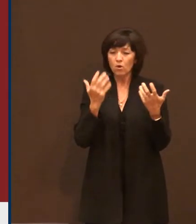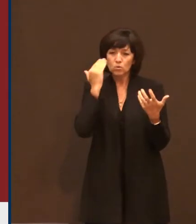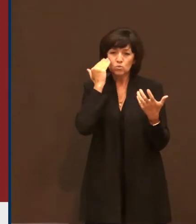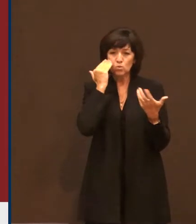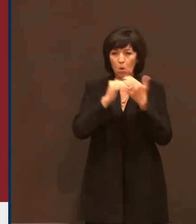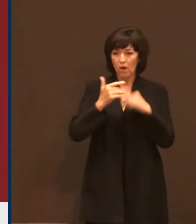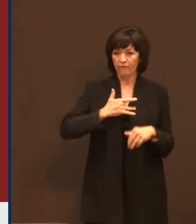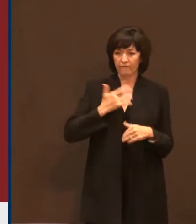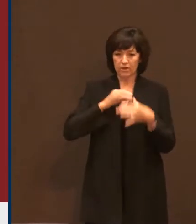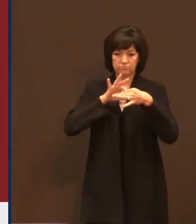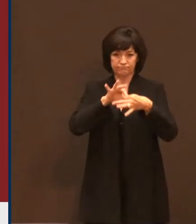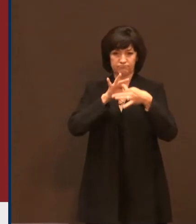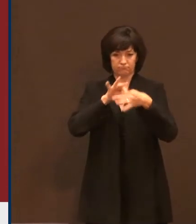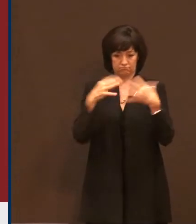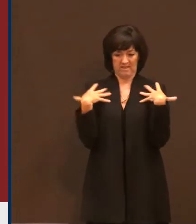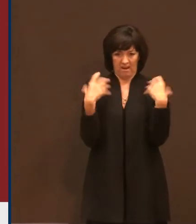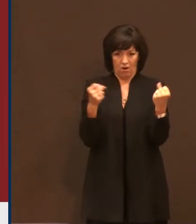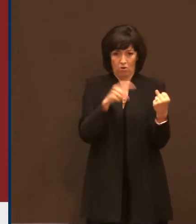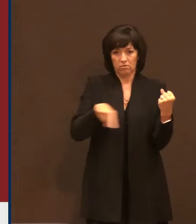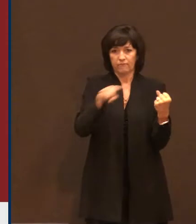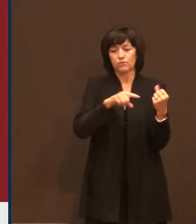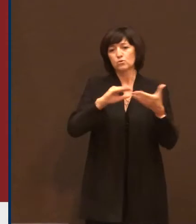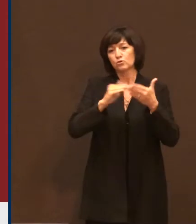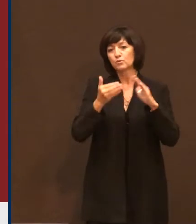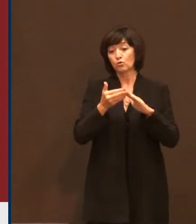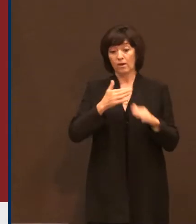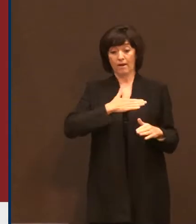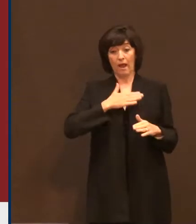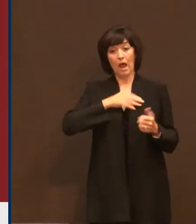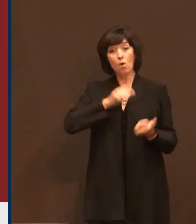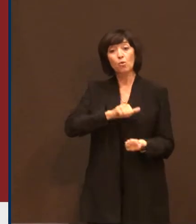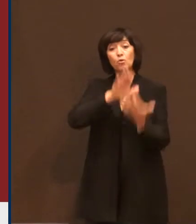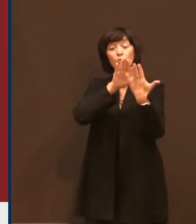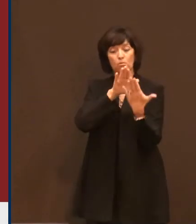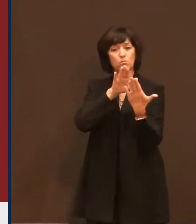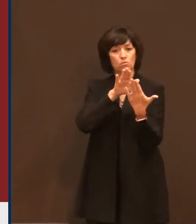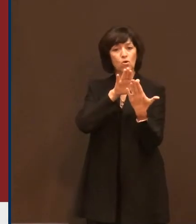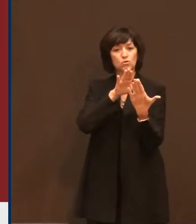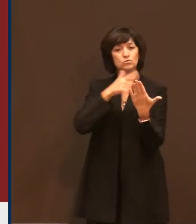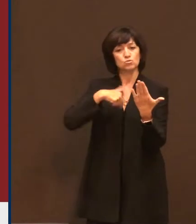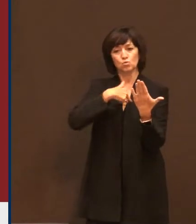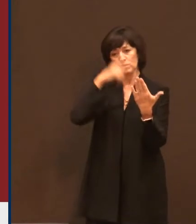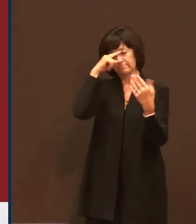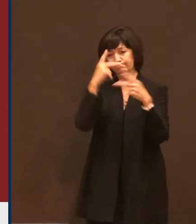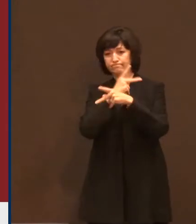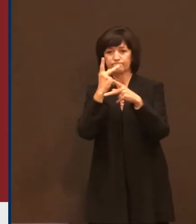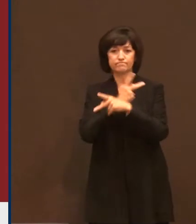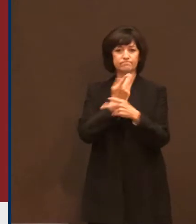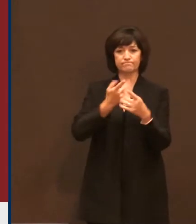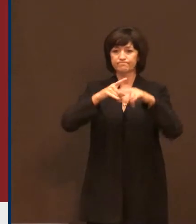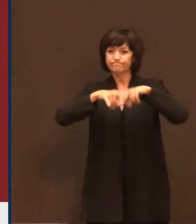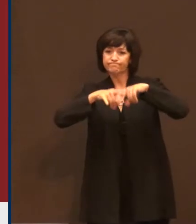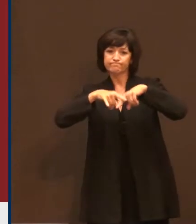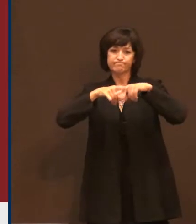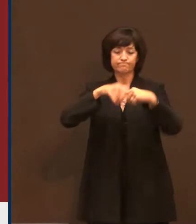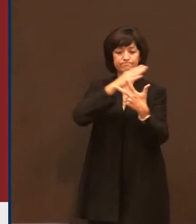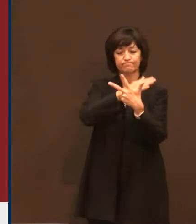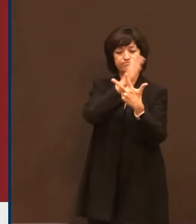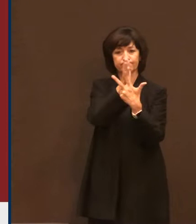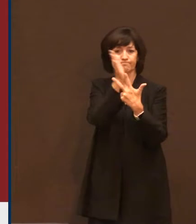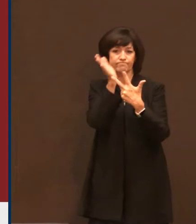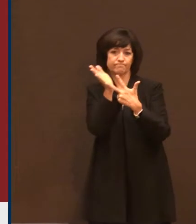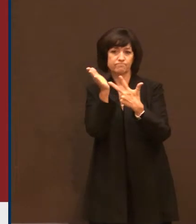because our approach will be based on 3 scenarios rooted in the amount